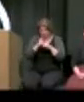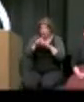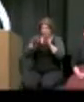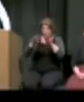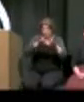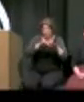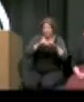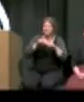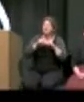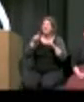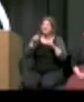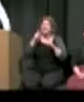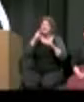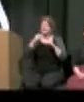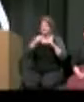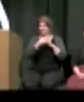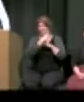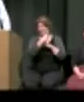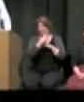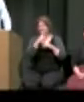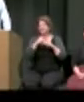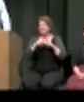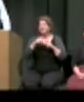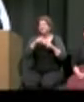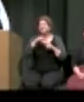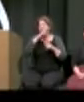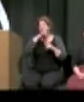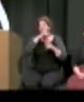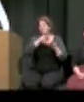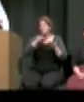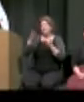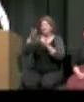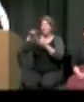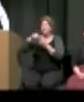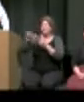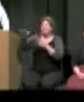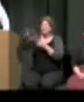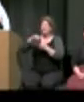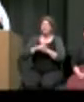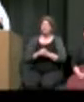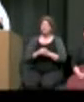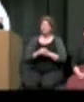then here's just us loading some of that sediment into the trucks to haul it out there.